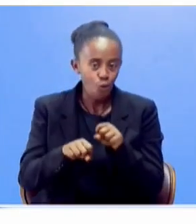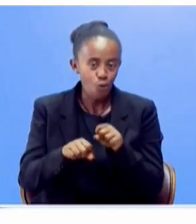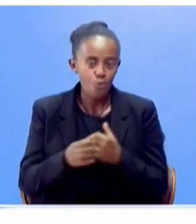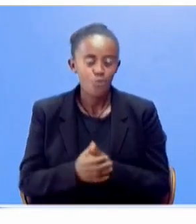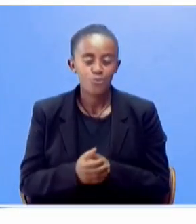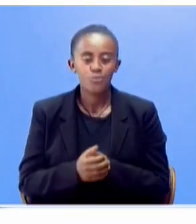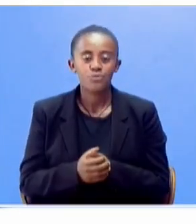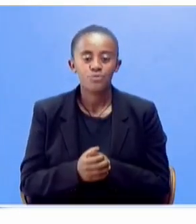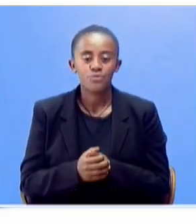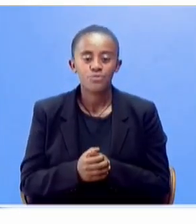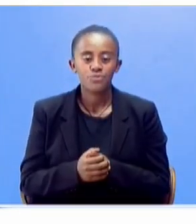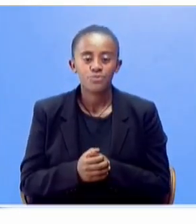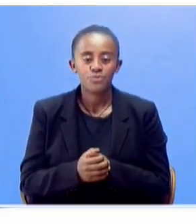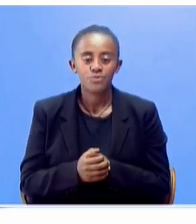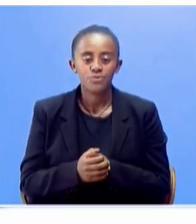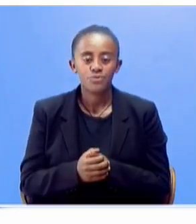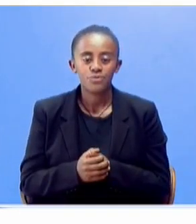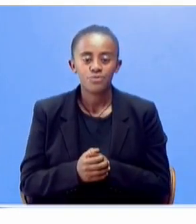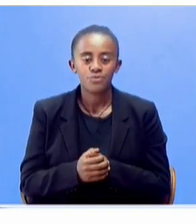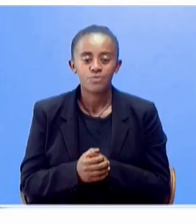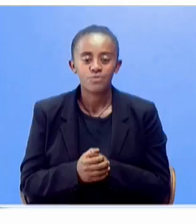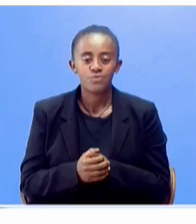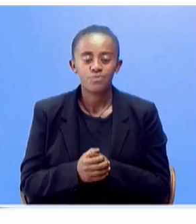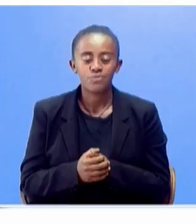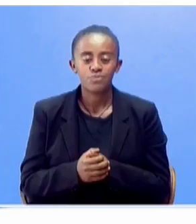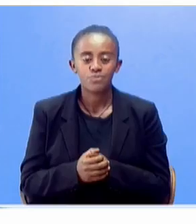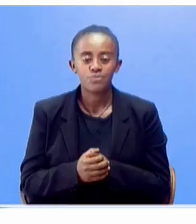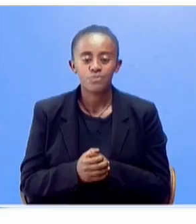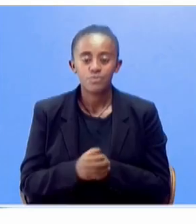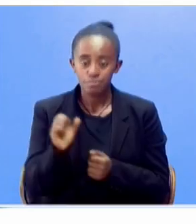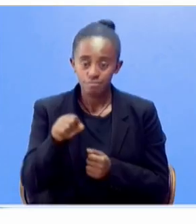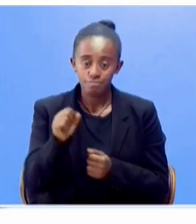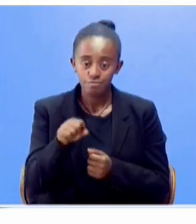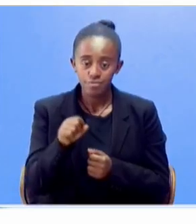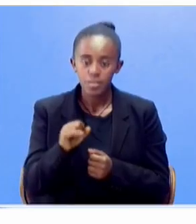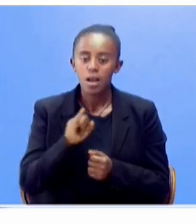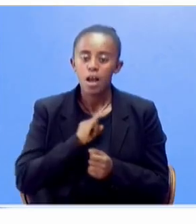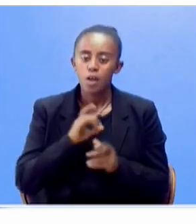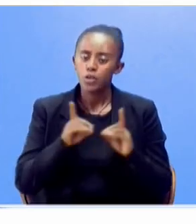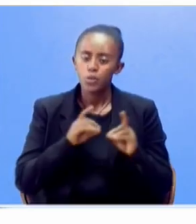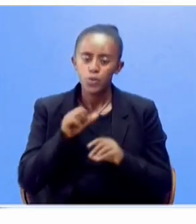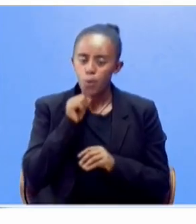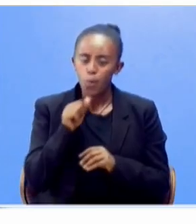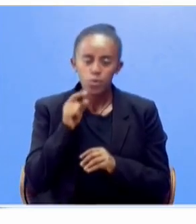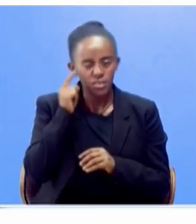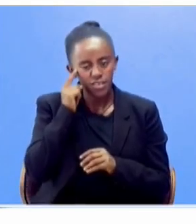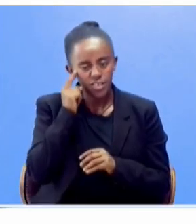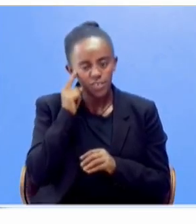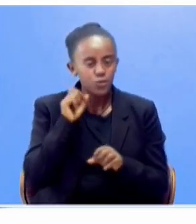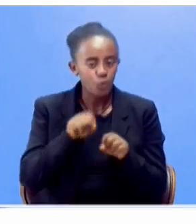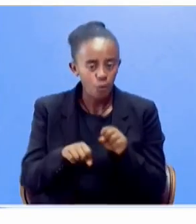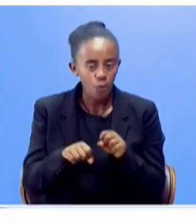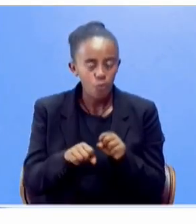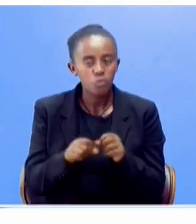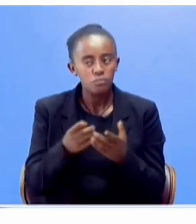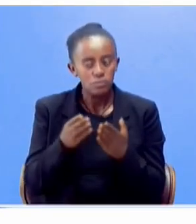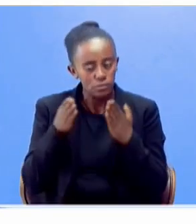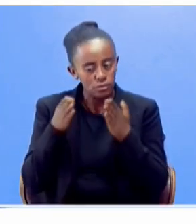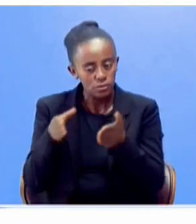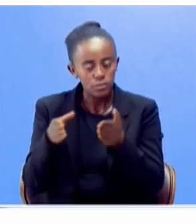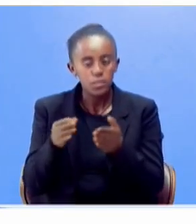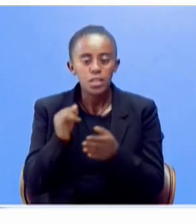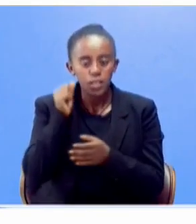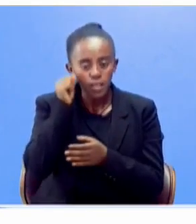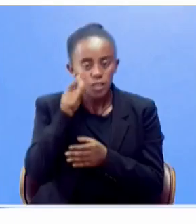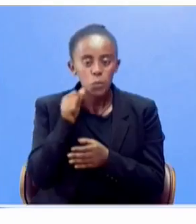don't think so. Yeah? I don't think so. Then, to give emphasis, he or